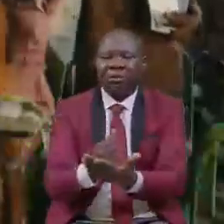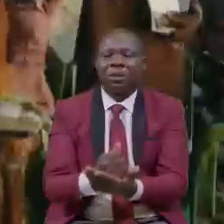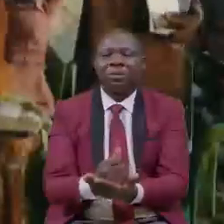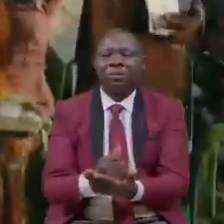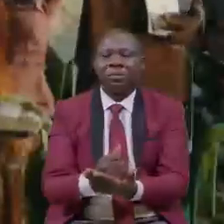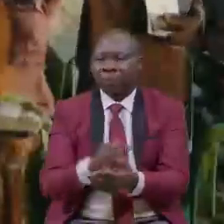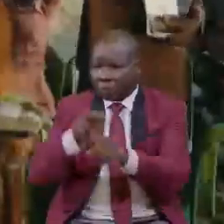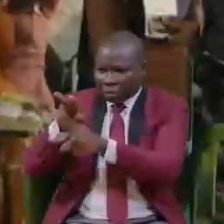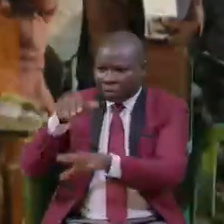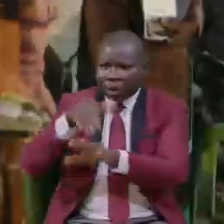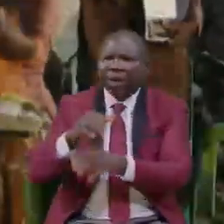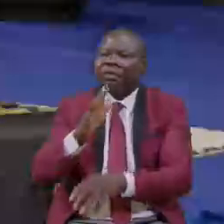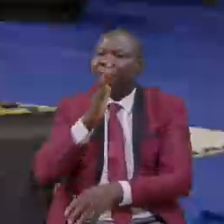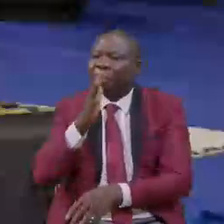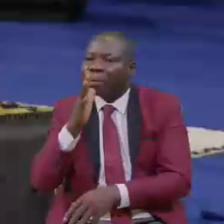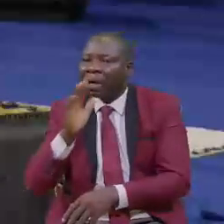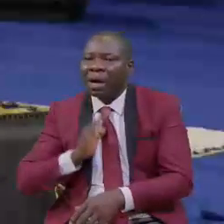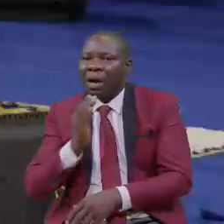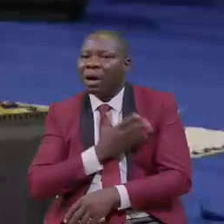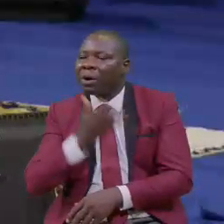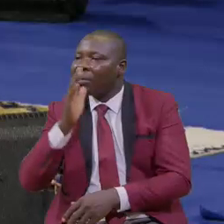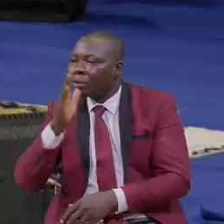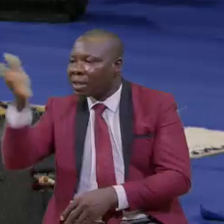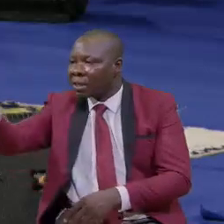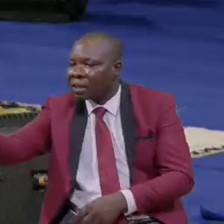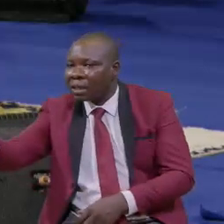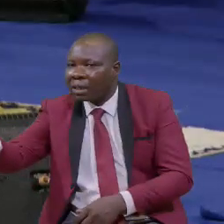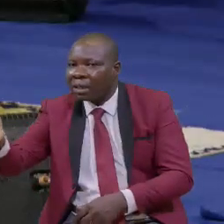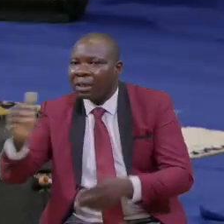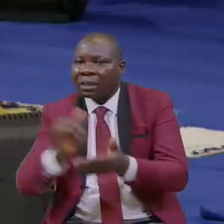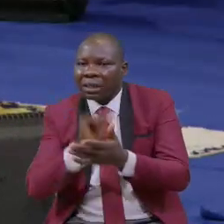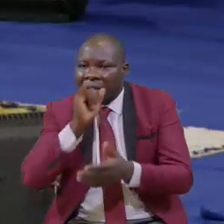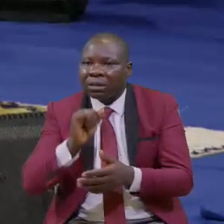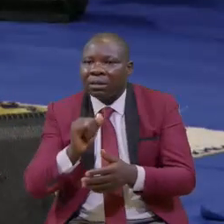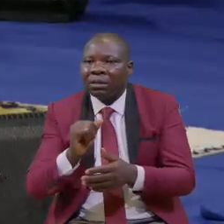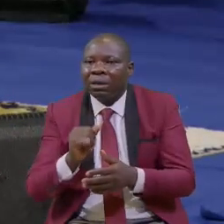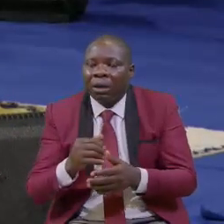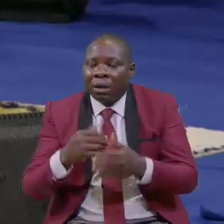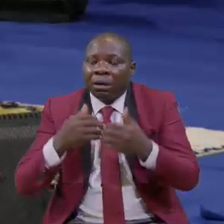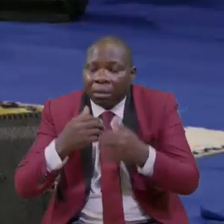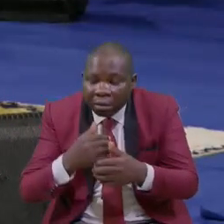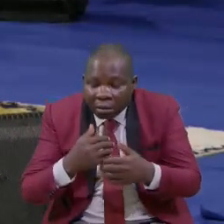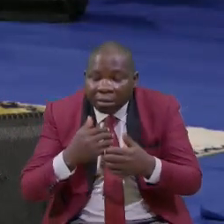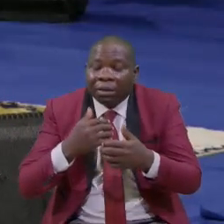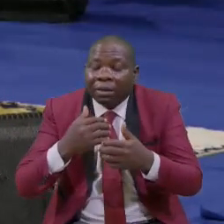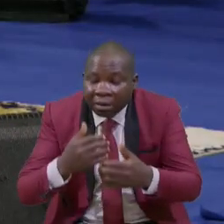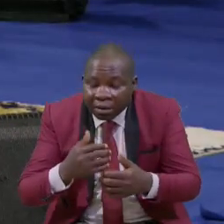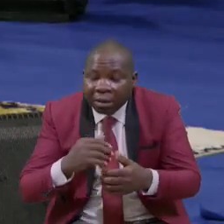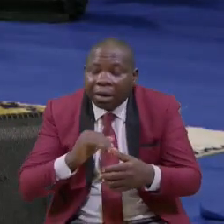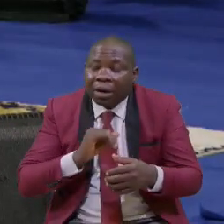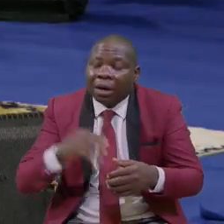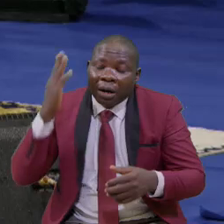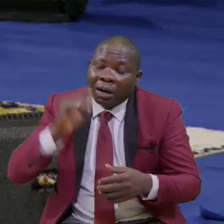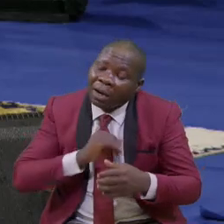Look at mama, our mother there. That is saying, oh, breathing, I'm breathing. My child, am I going to